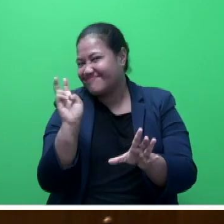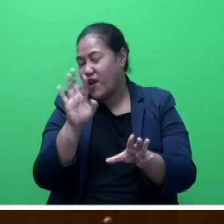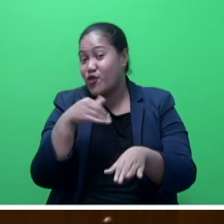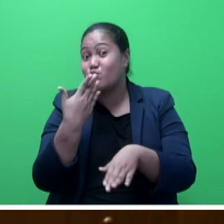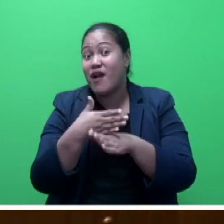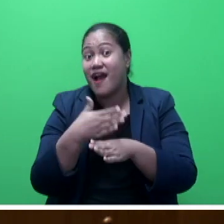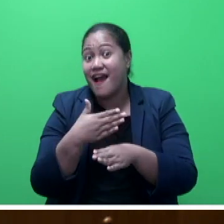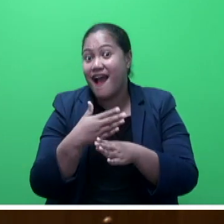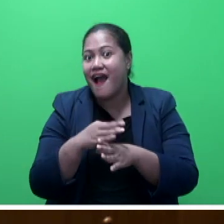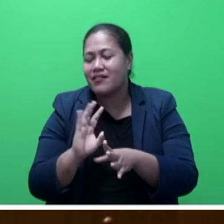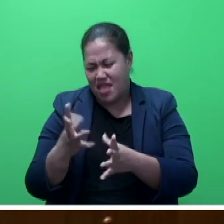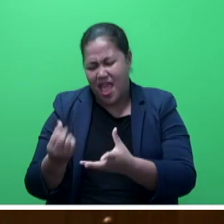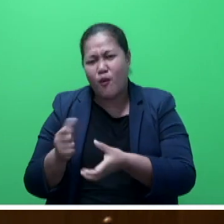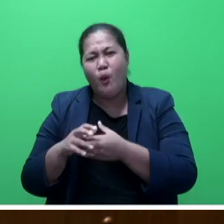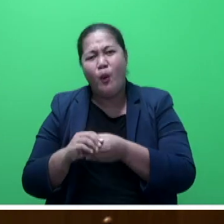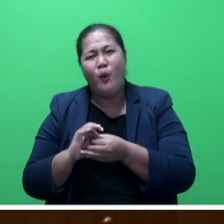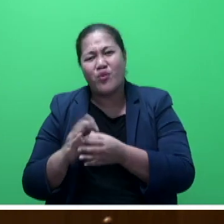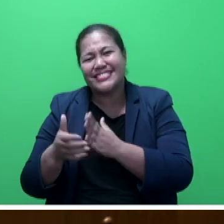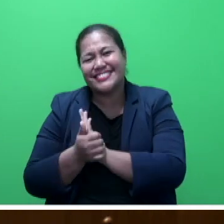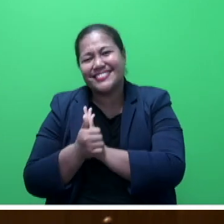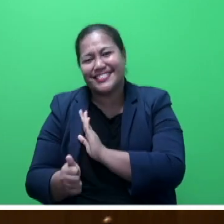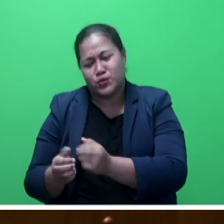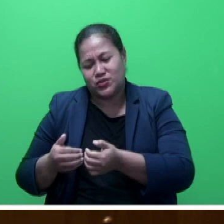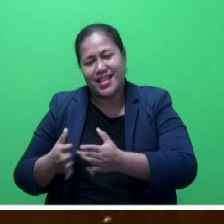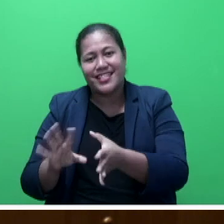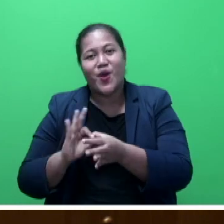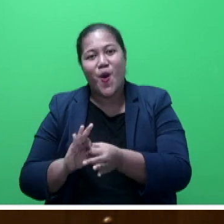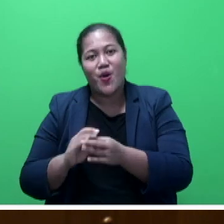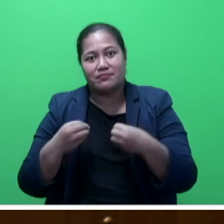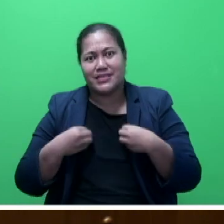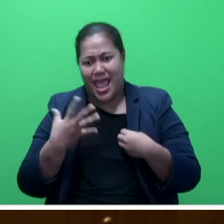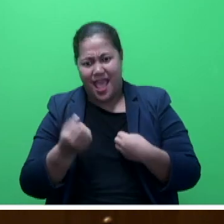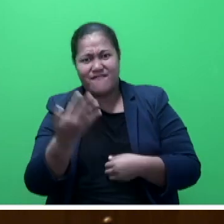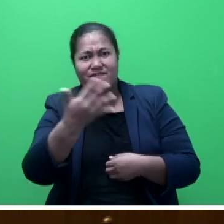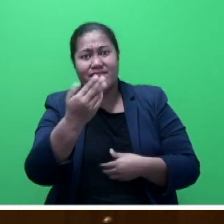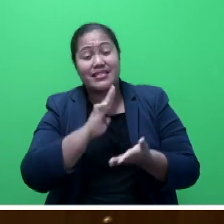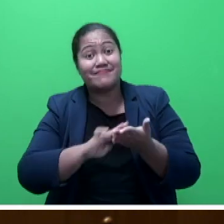to start their own businesses, with nearly $15 million as of last month.